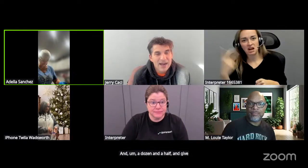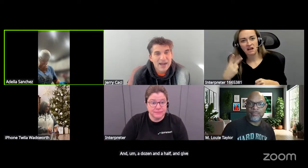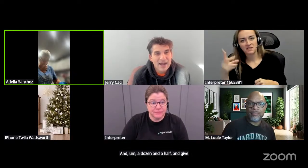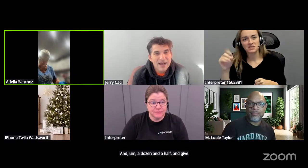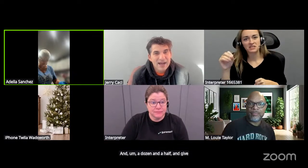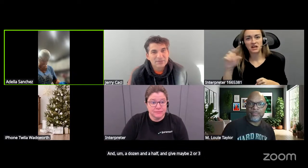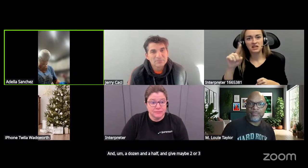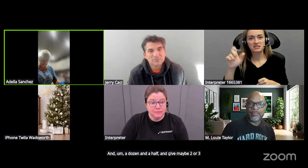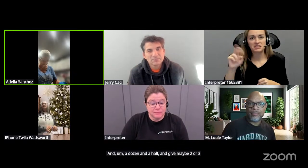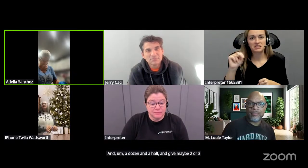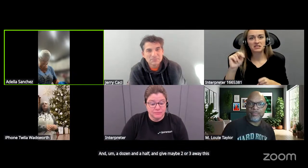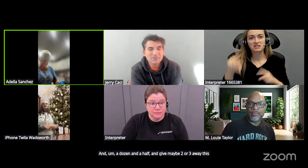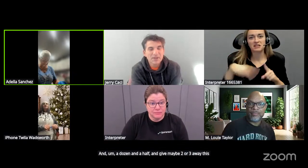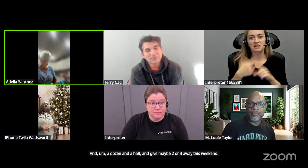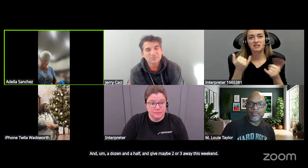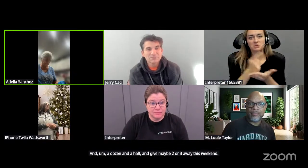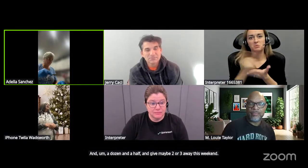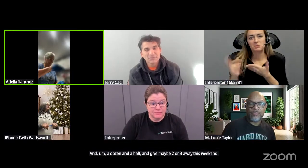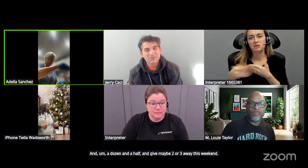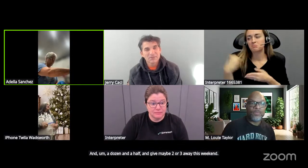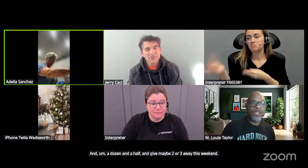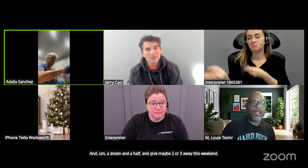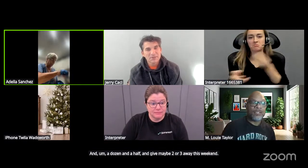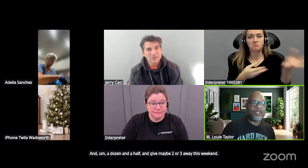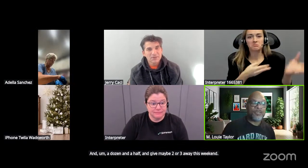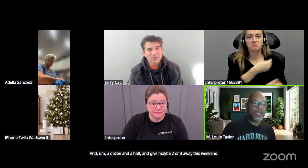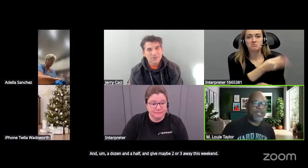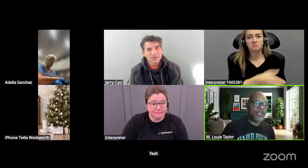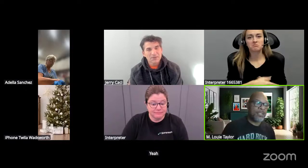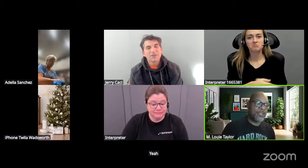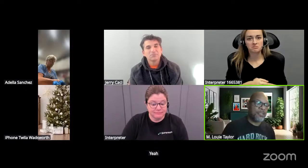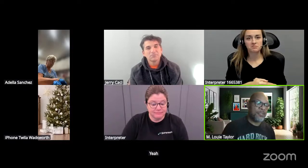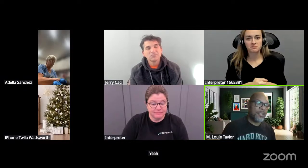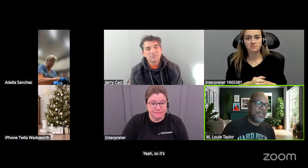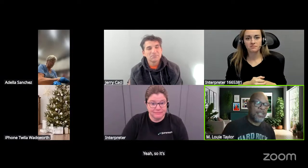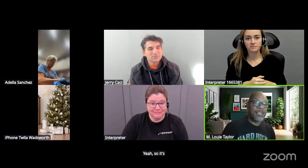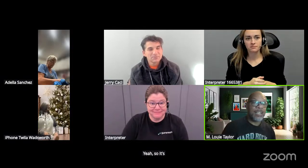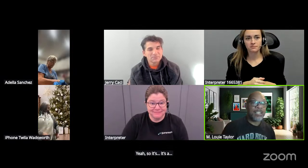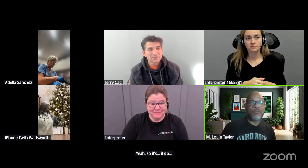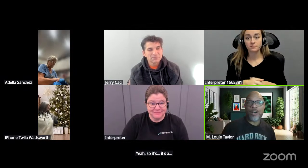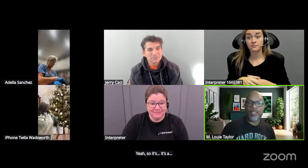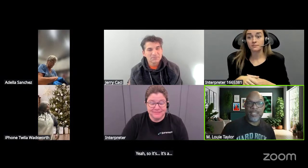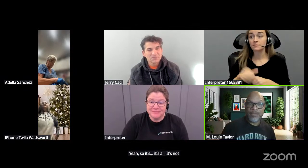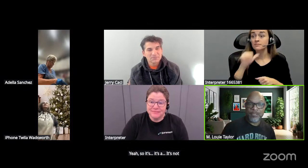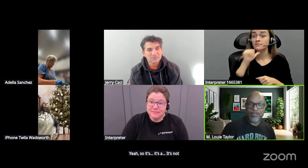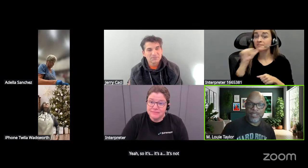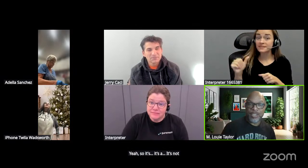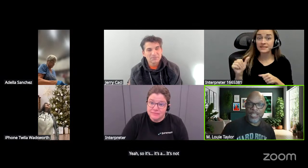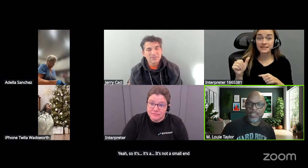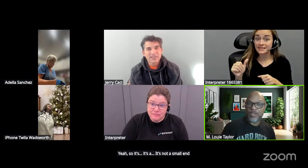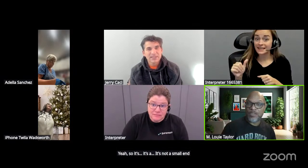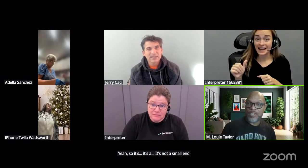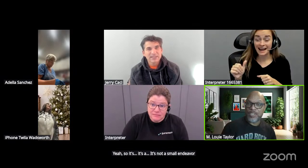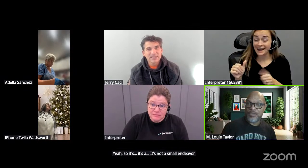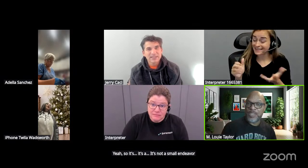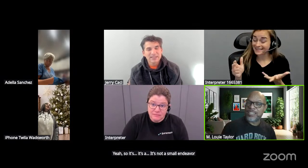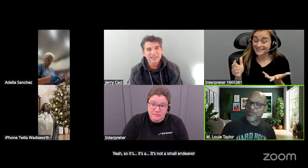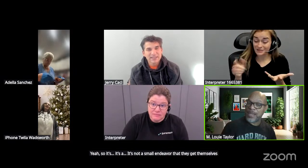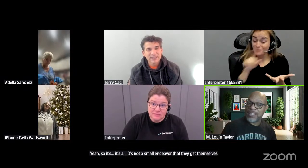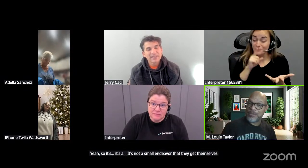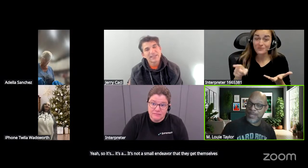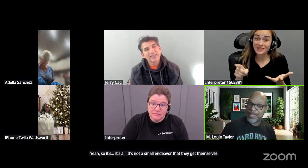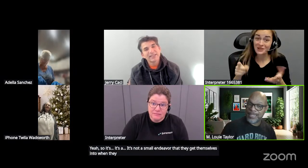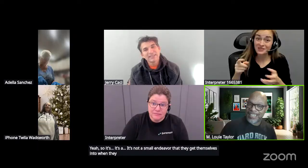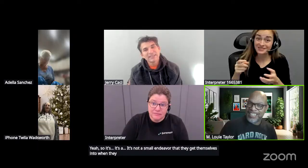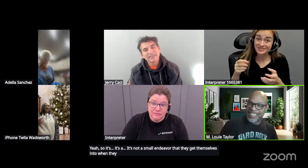2 or 3 away this weekend. Yeah, so it's not a small endeavor that they get themselves into when they start